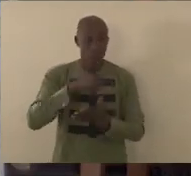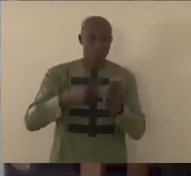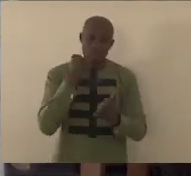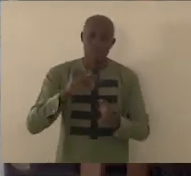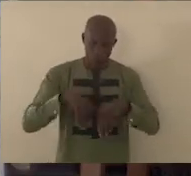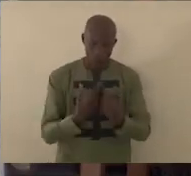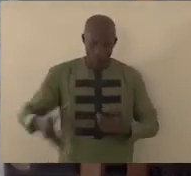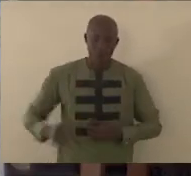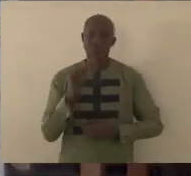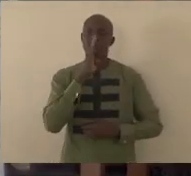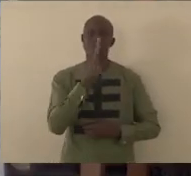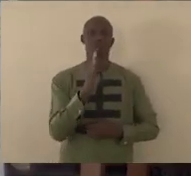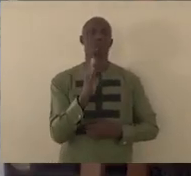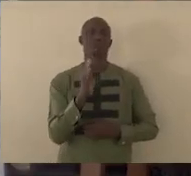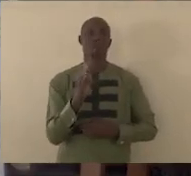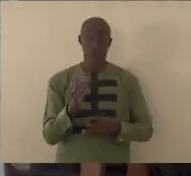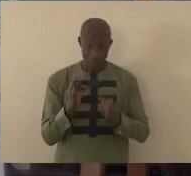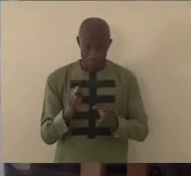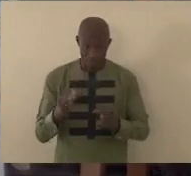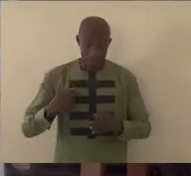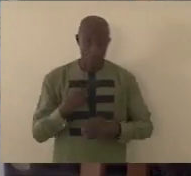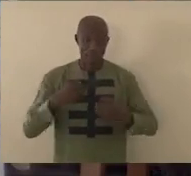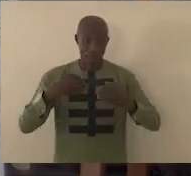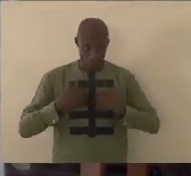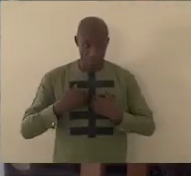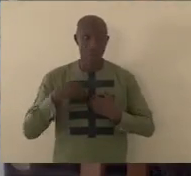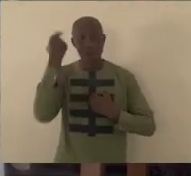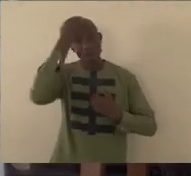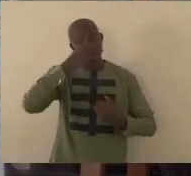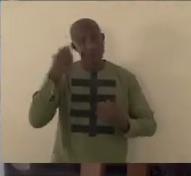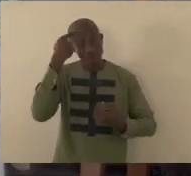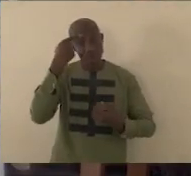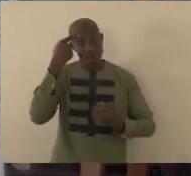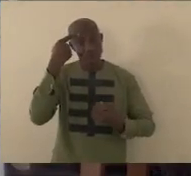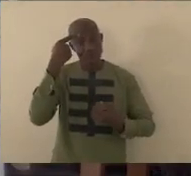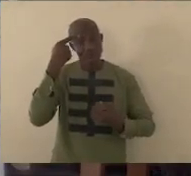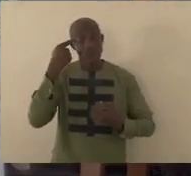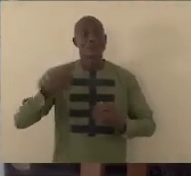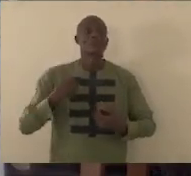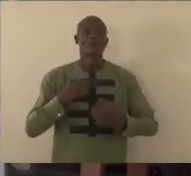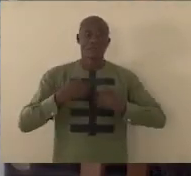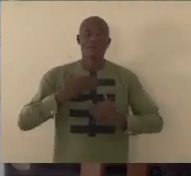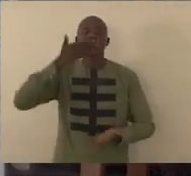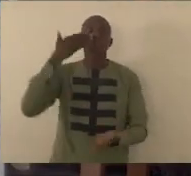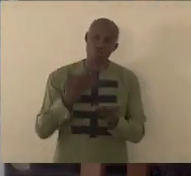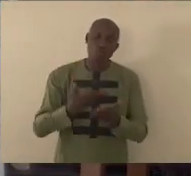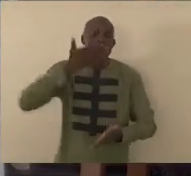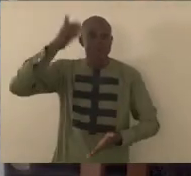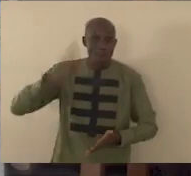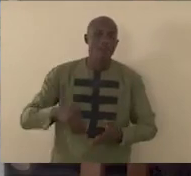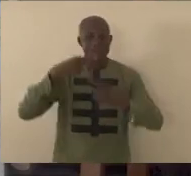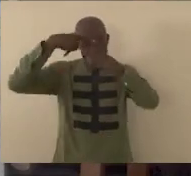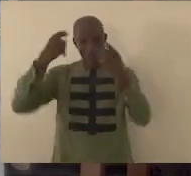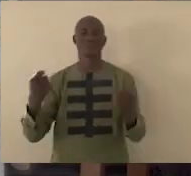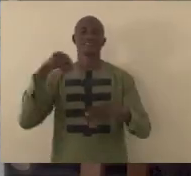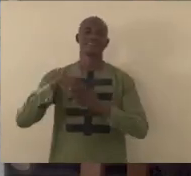This is how it should be, because if we really face the fact, we all have the good, the bad, and the ugly